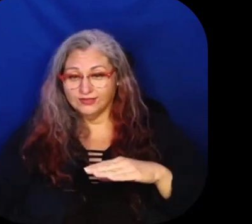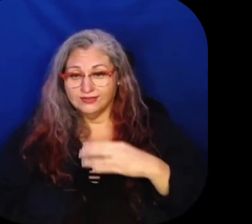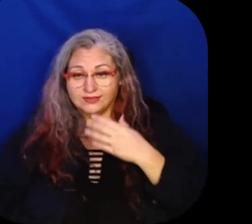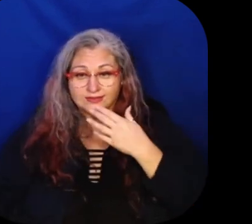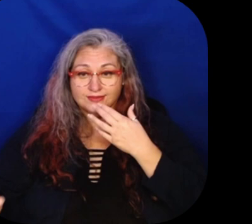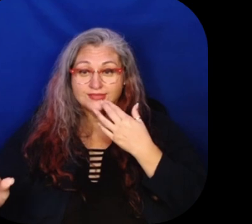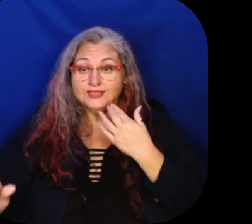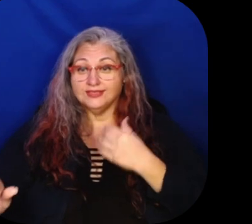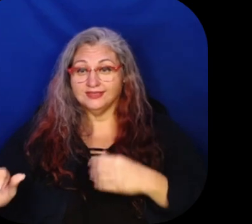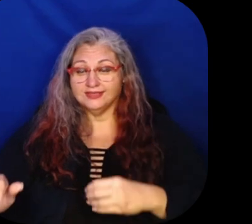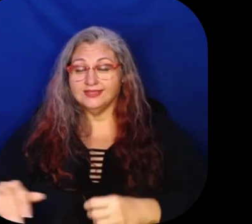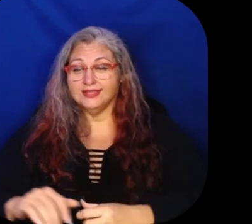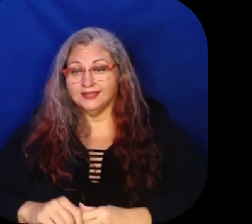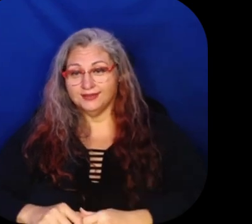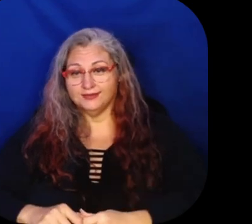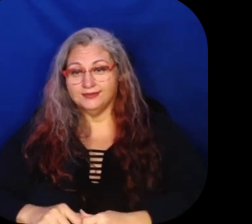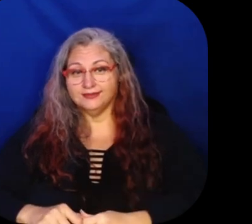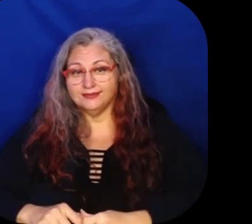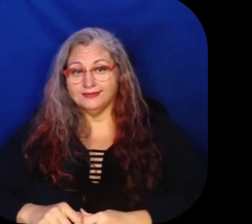child.